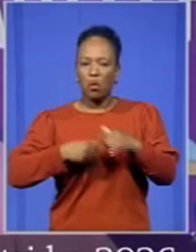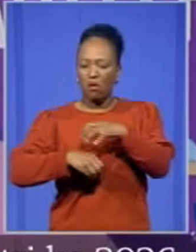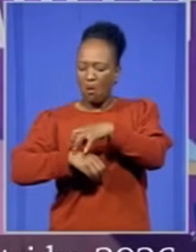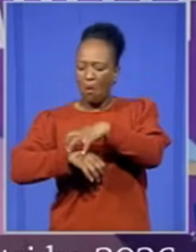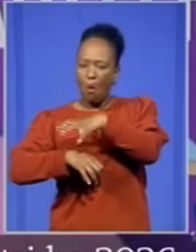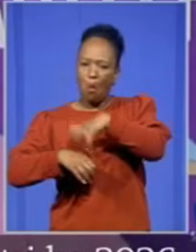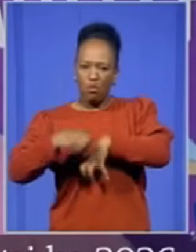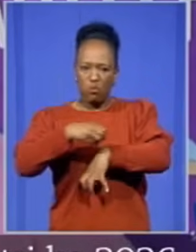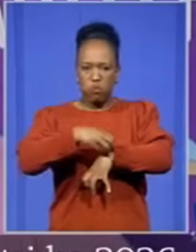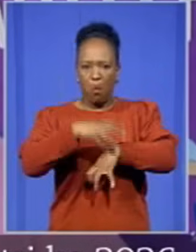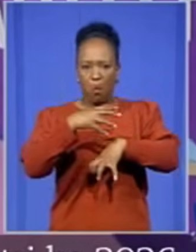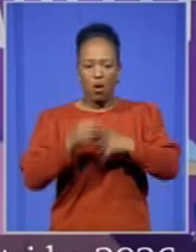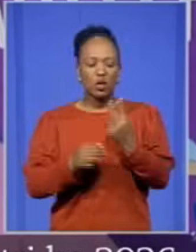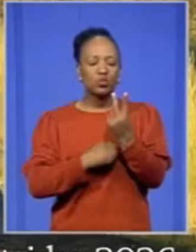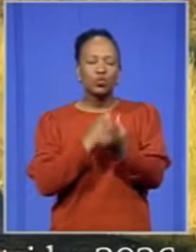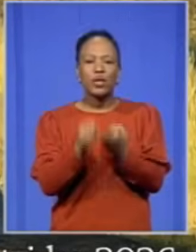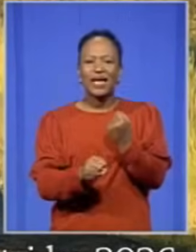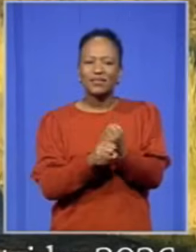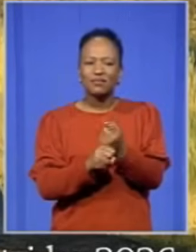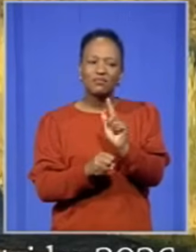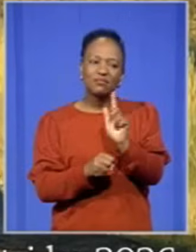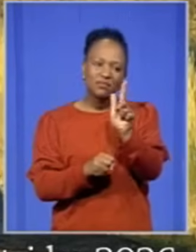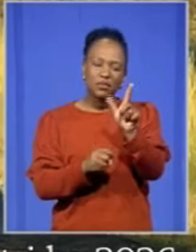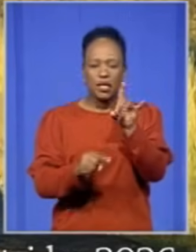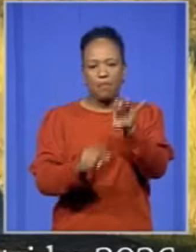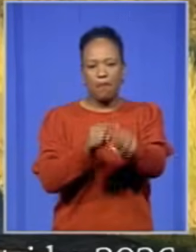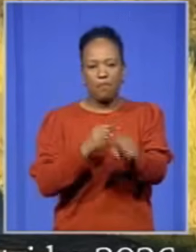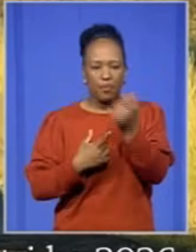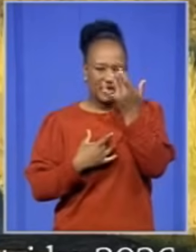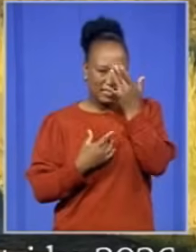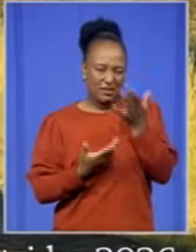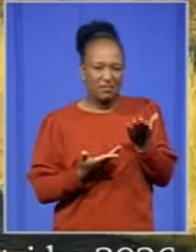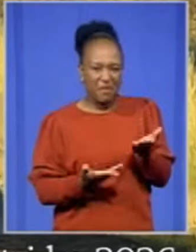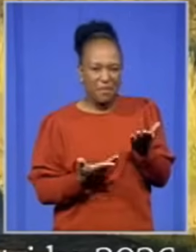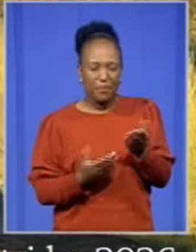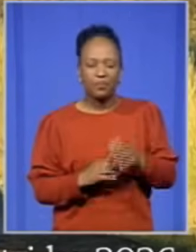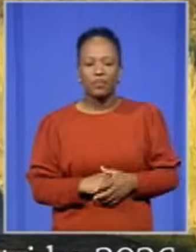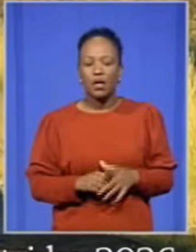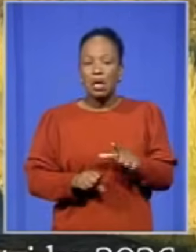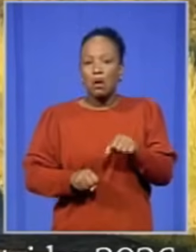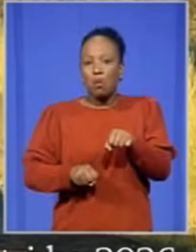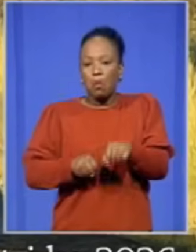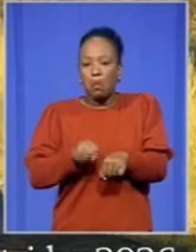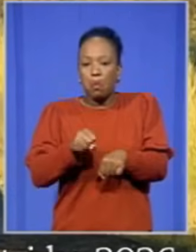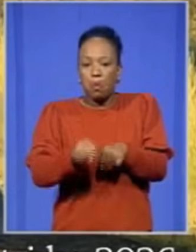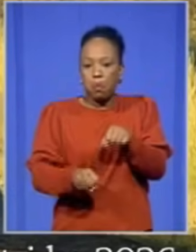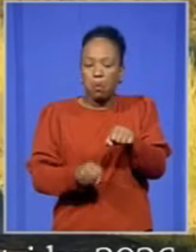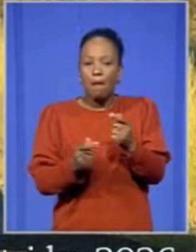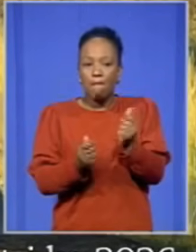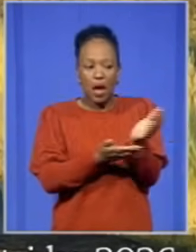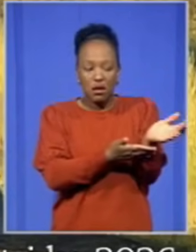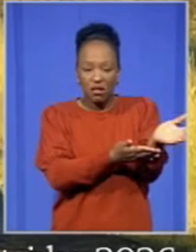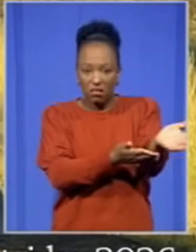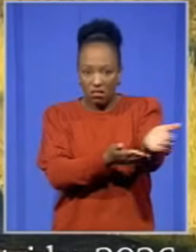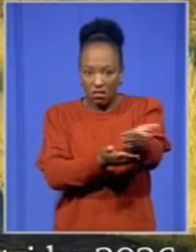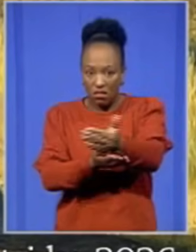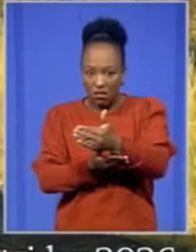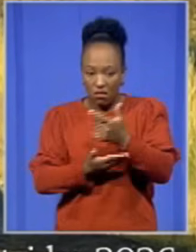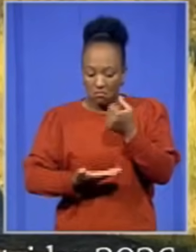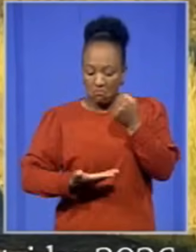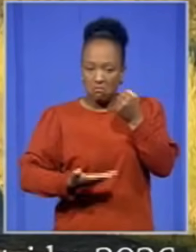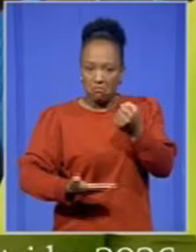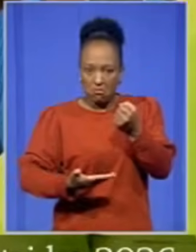2 years to be diagnosed. Matlole ao a tla dirwang mo lebelong lono la dibaesekele a tla abelwa molwetsi yo tlhokang madi a go bona thuso ya